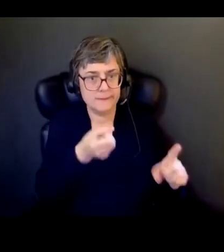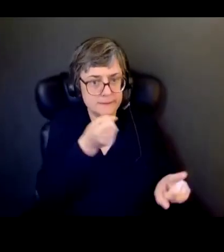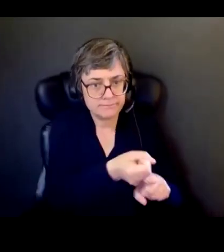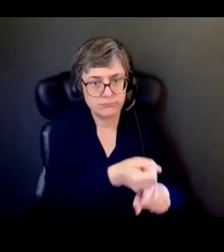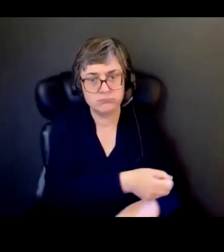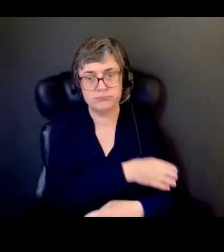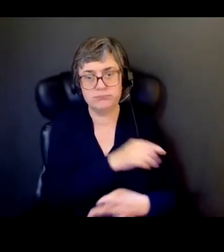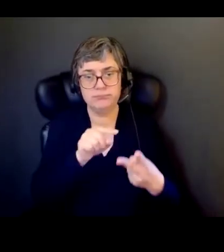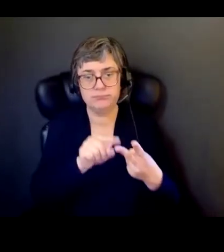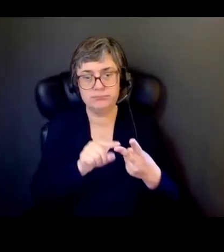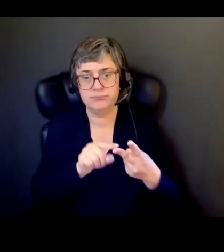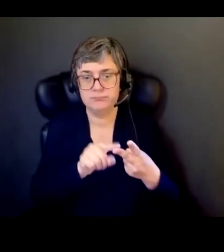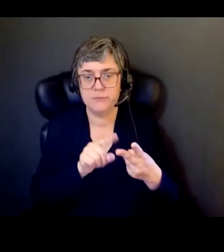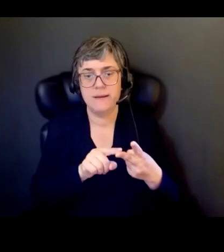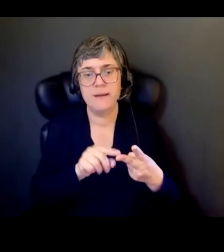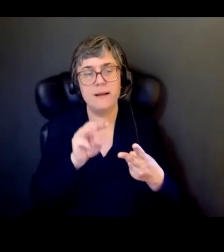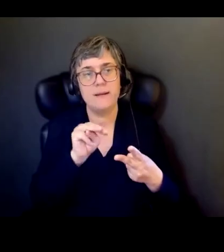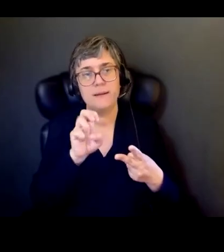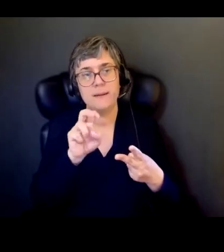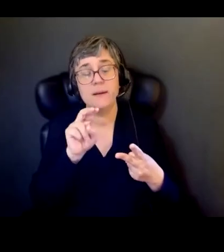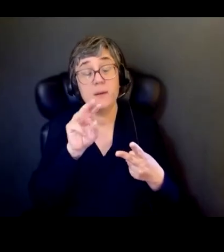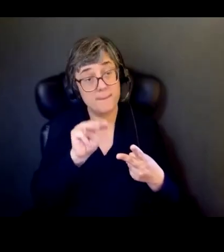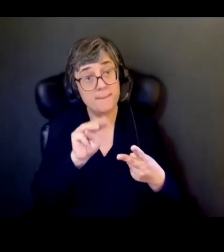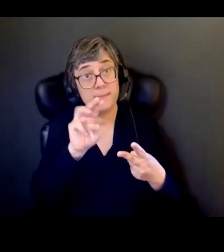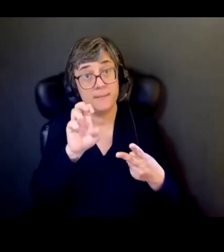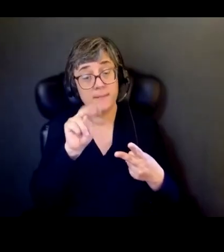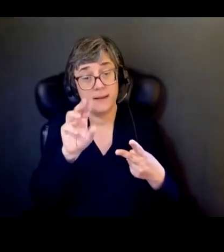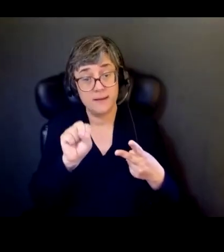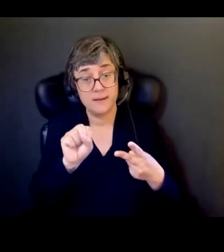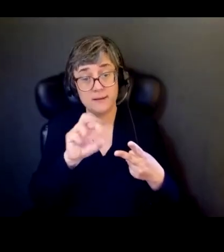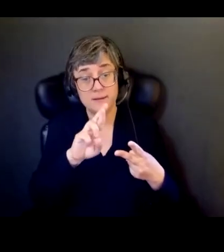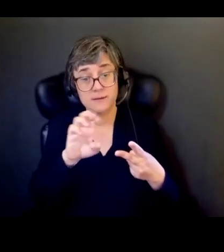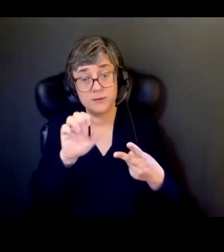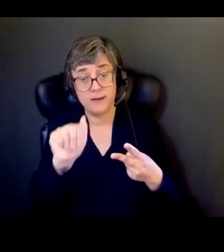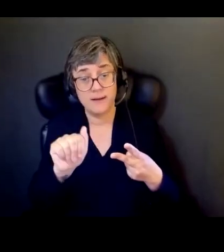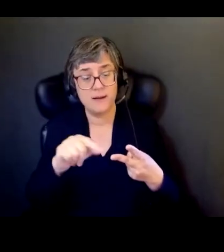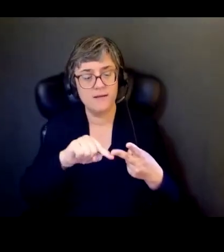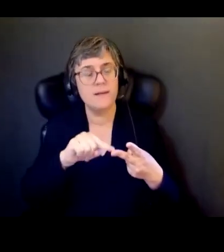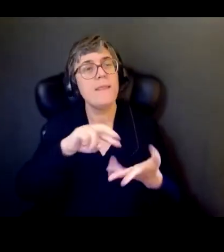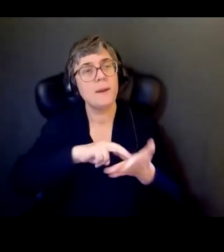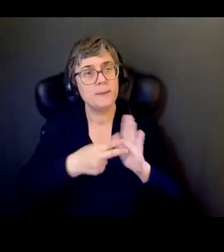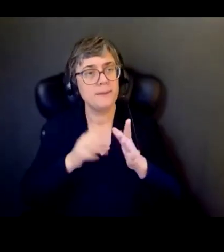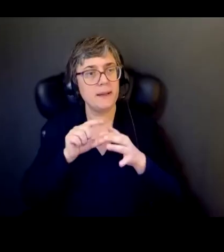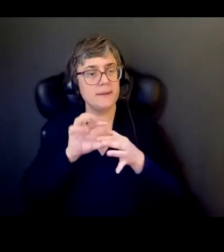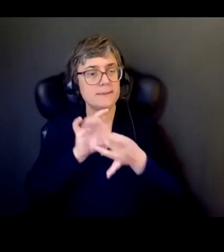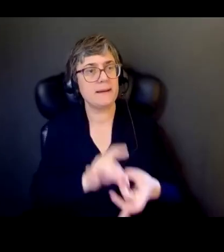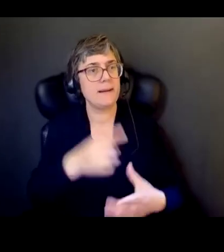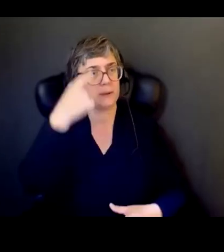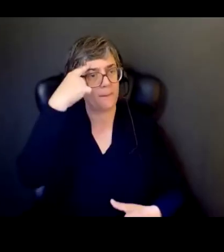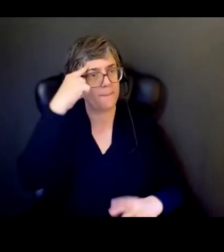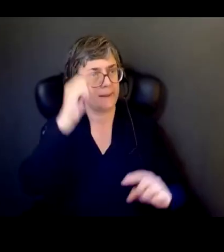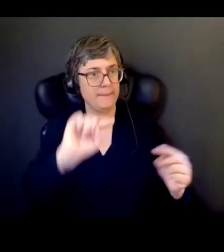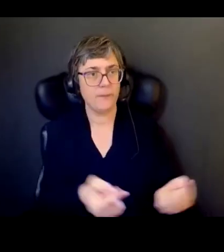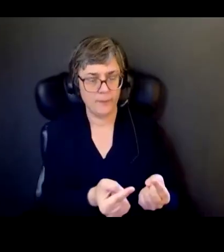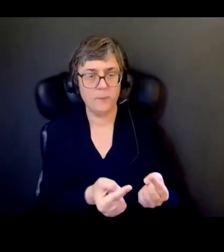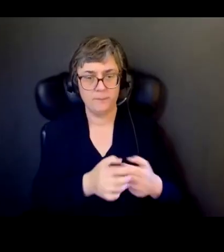Looking at the first element, the actus reus, C-16 lists, for the coercive control offense, lists a number of actions